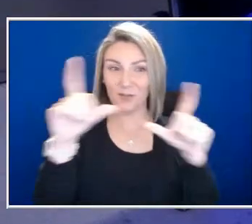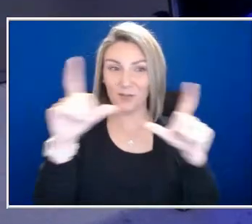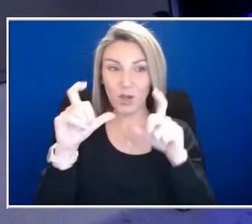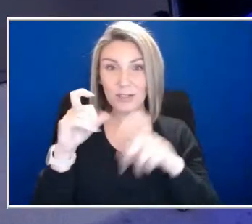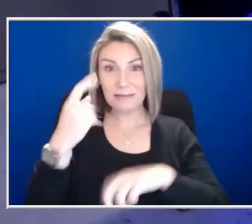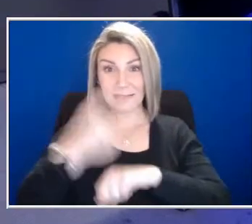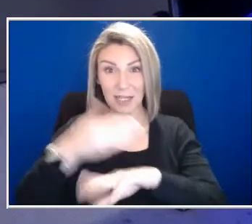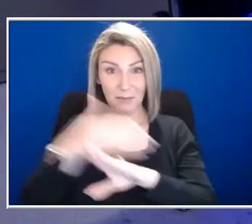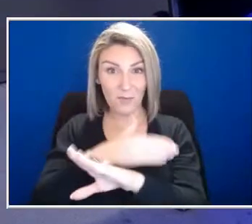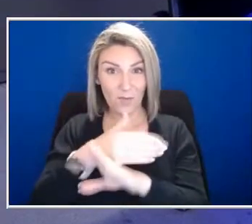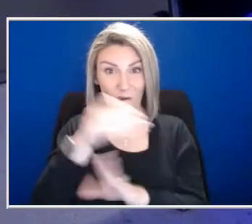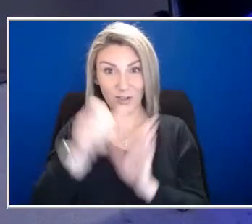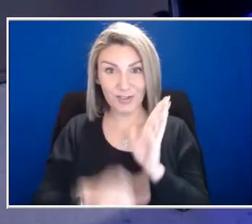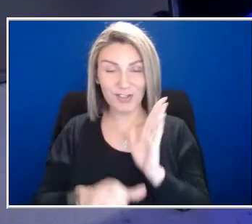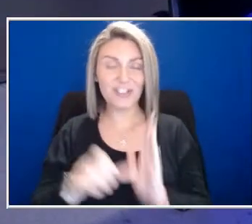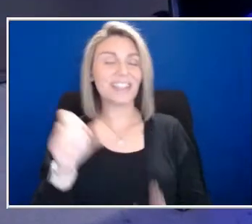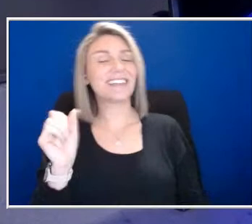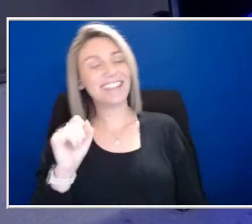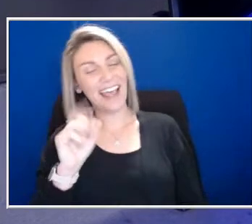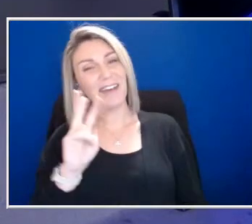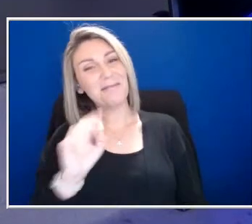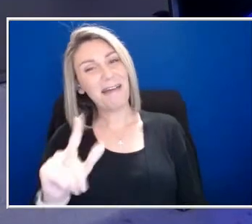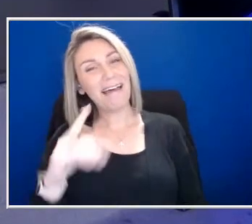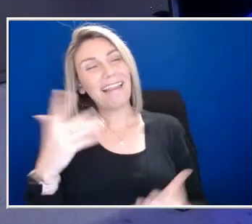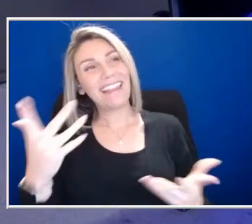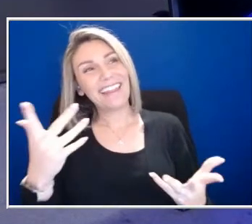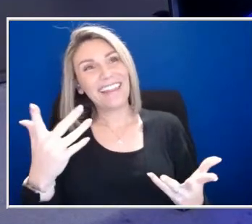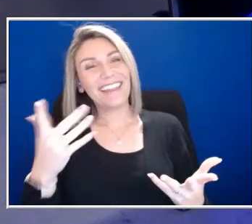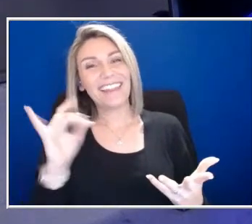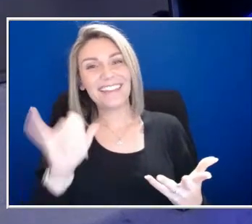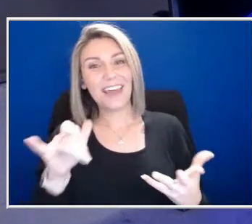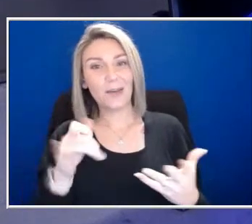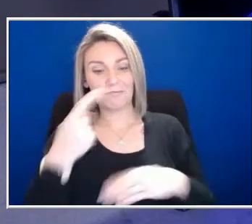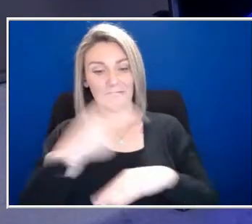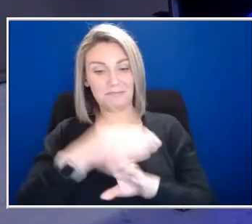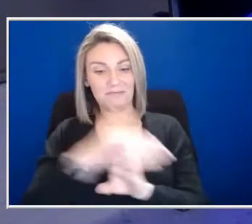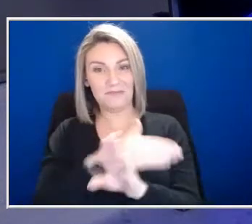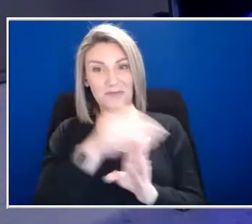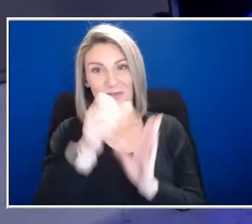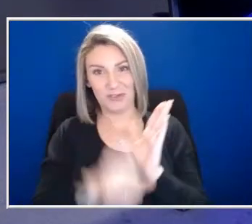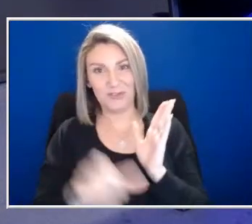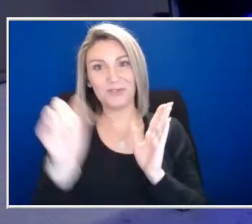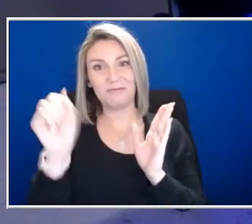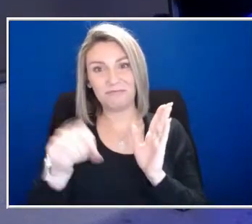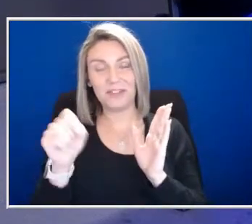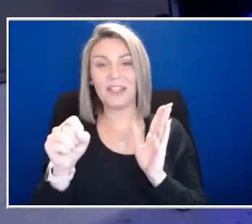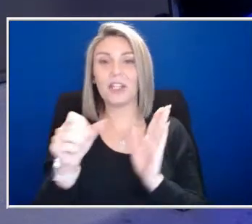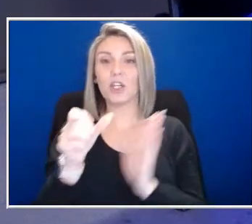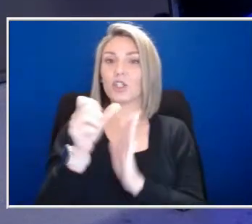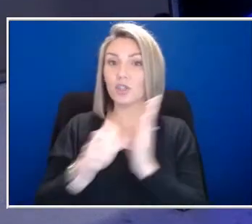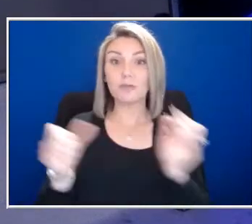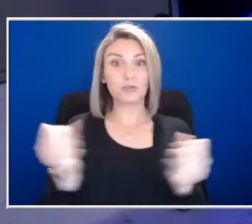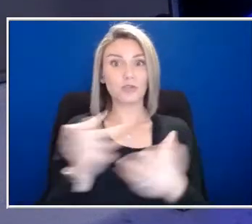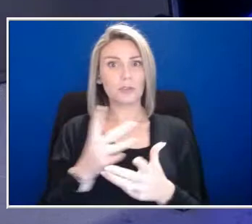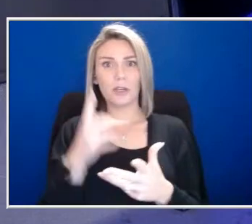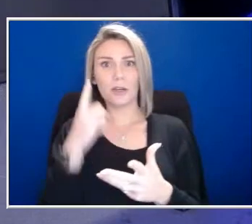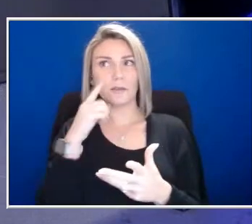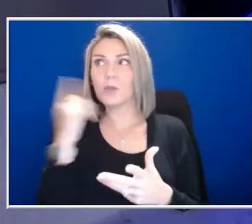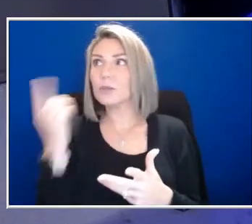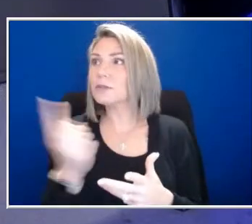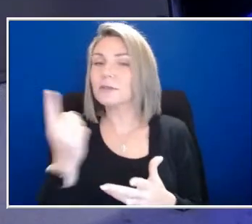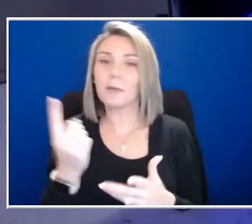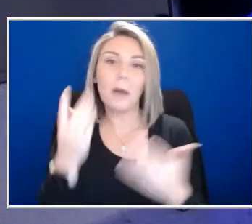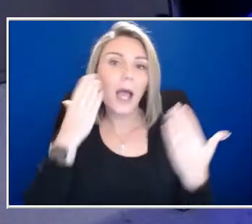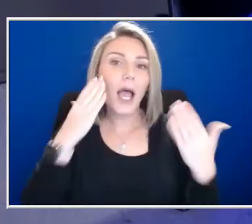surgery, is that right? Well, yeah, so that was the day before surgery. Surgery's scary, even for somebody that's, I don't know, maybe